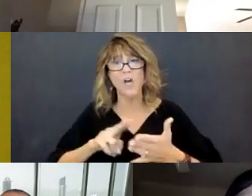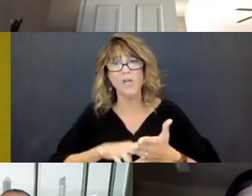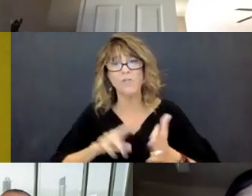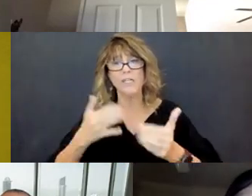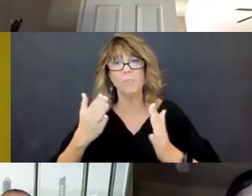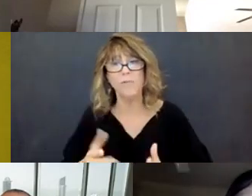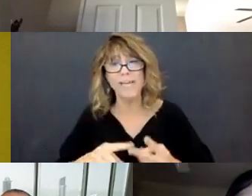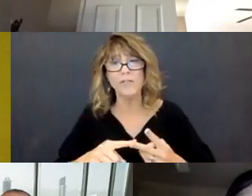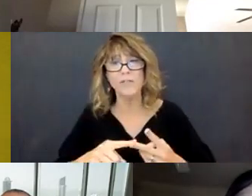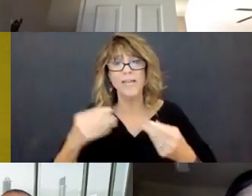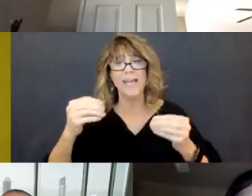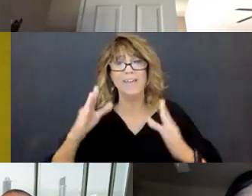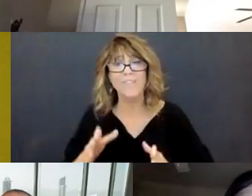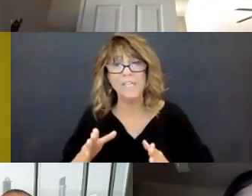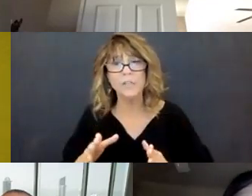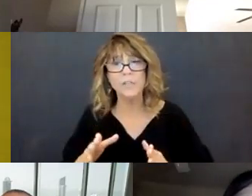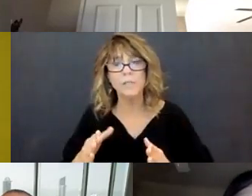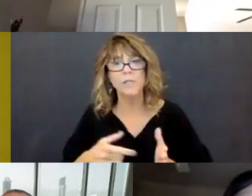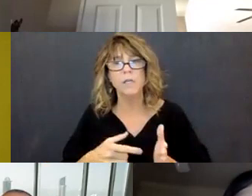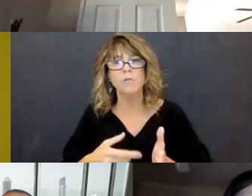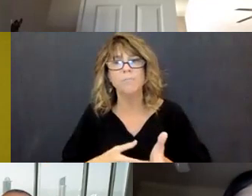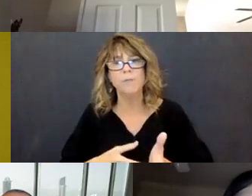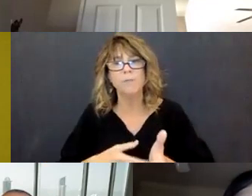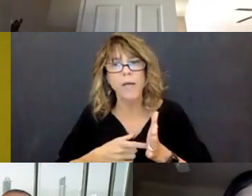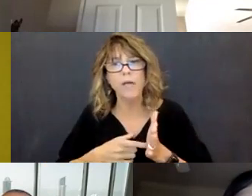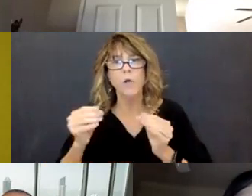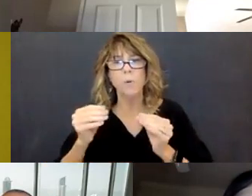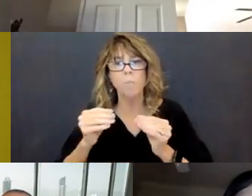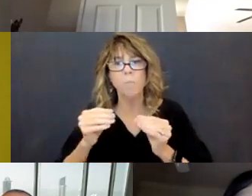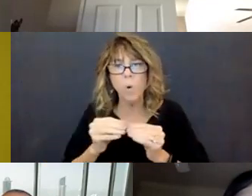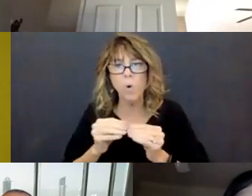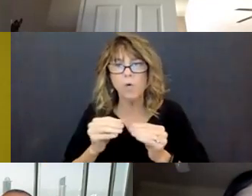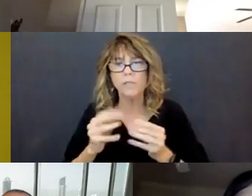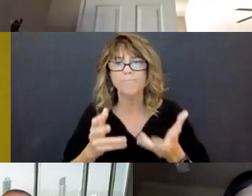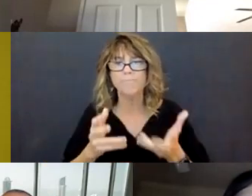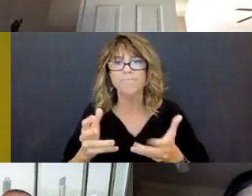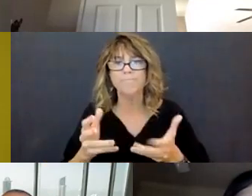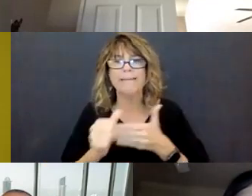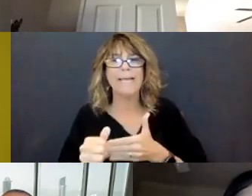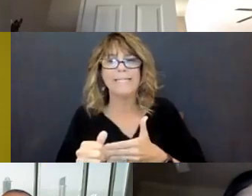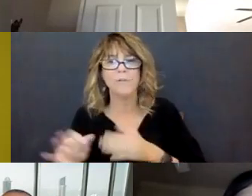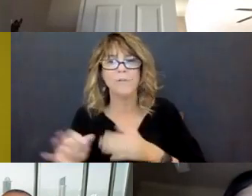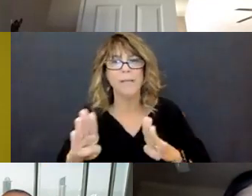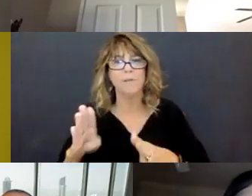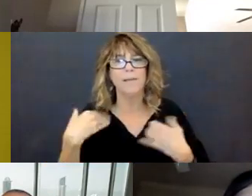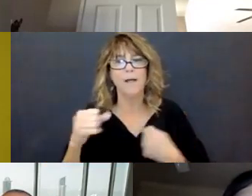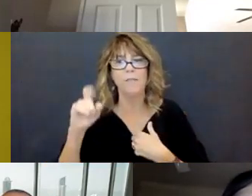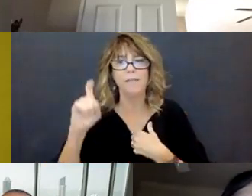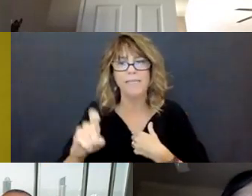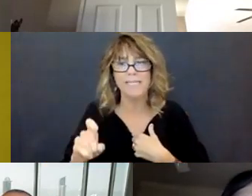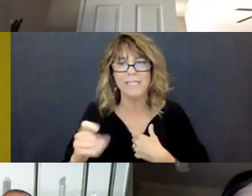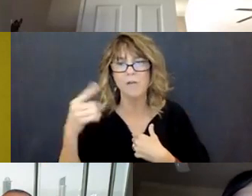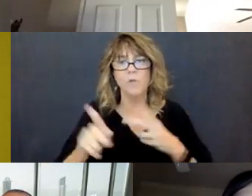vendors to require additional guidance on the behavioral health needs of those with intellectual and developmental disabilities. Families and people